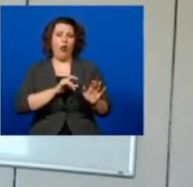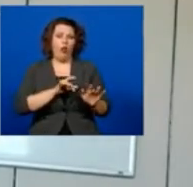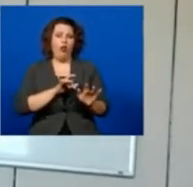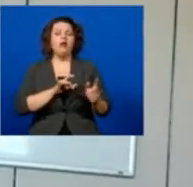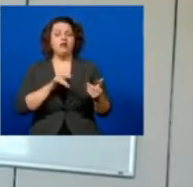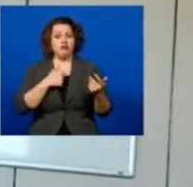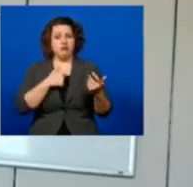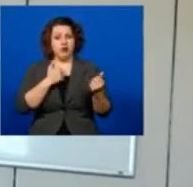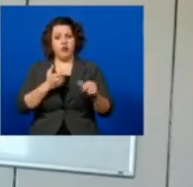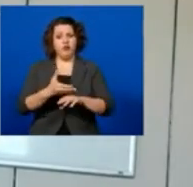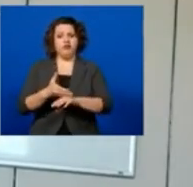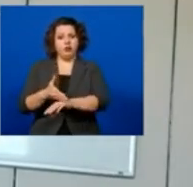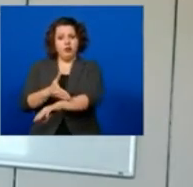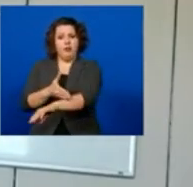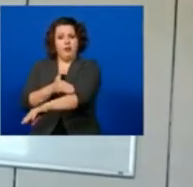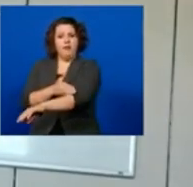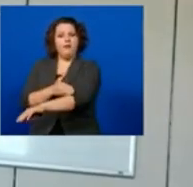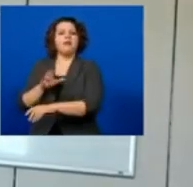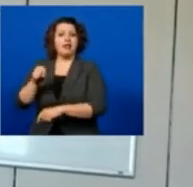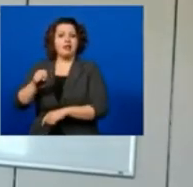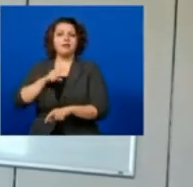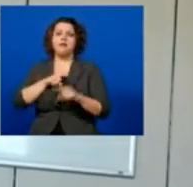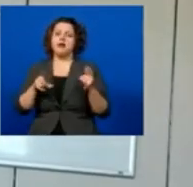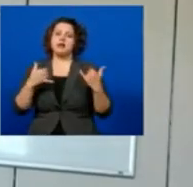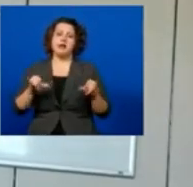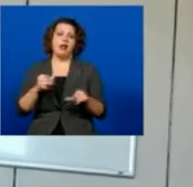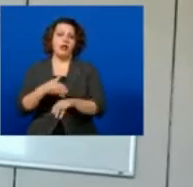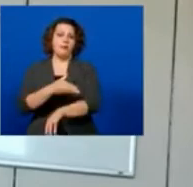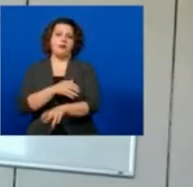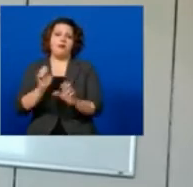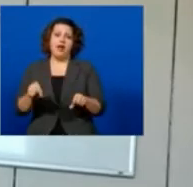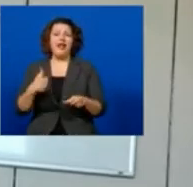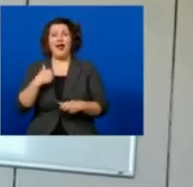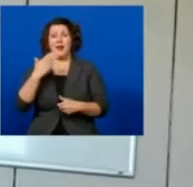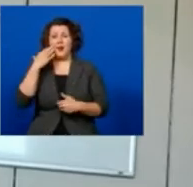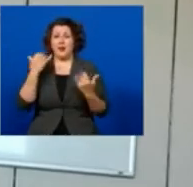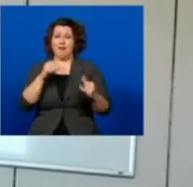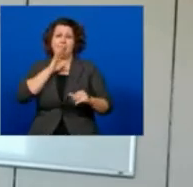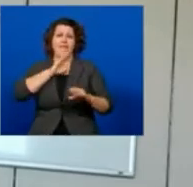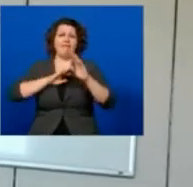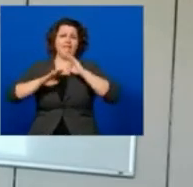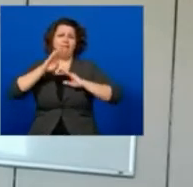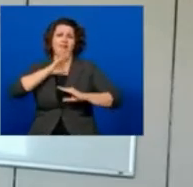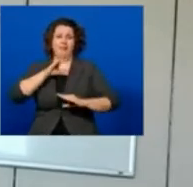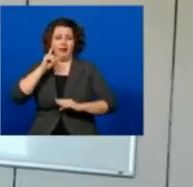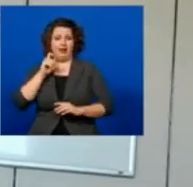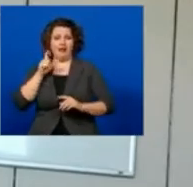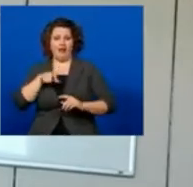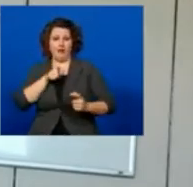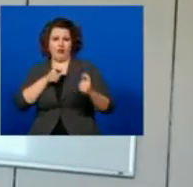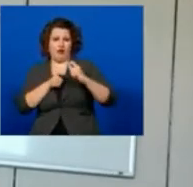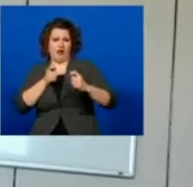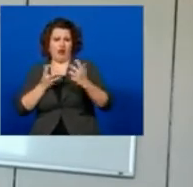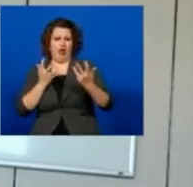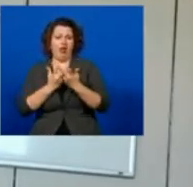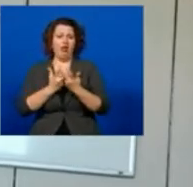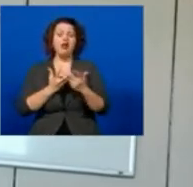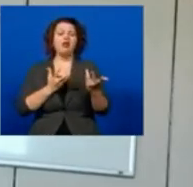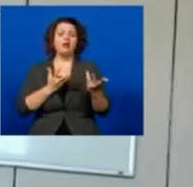still have improvements to make. And I know that it is frustrating when adjustments have to be made, but we provide